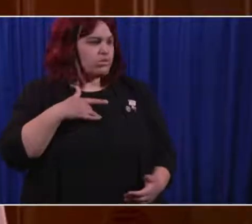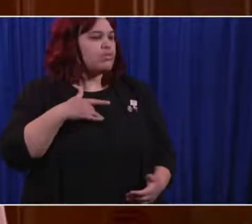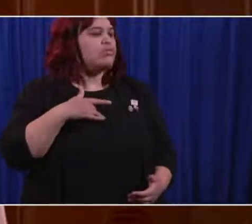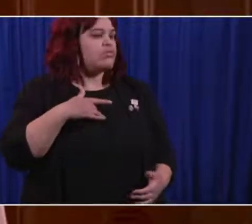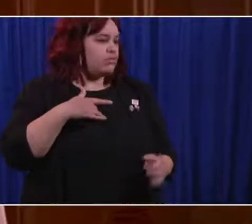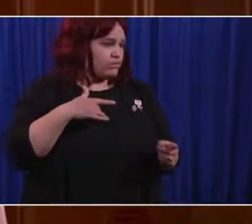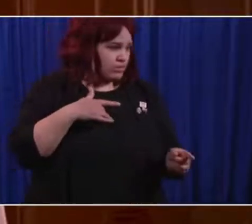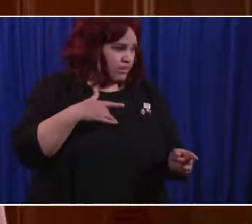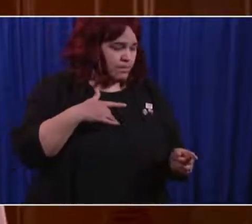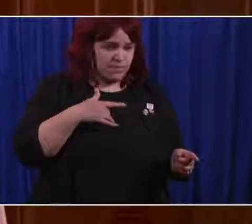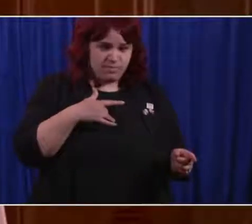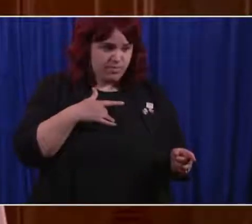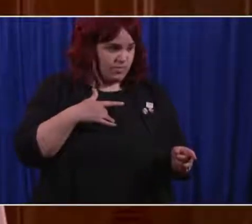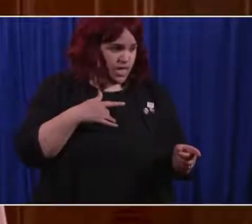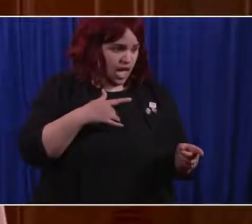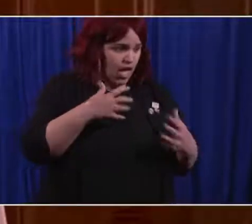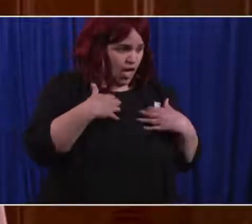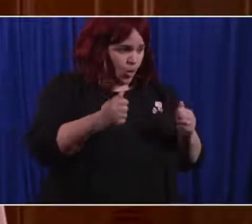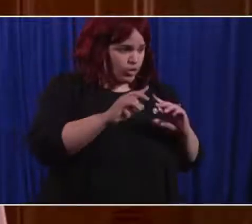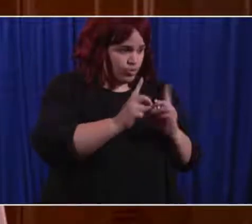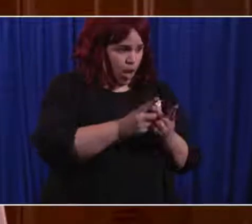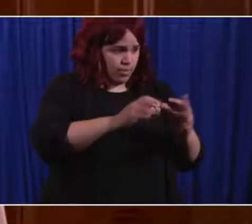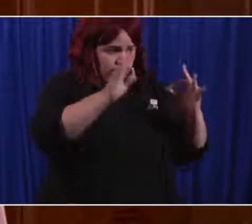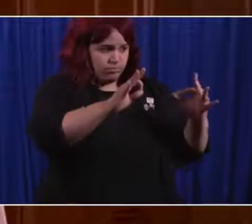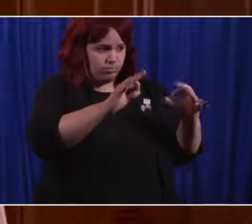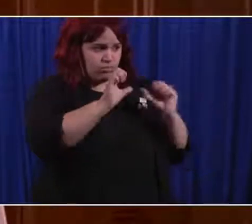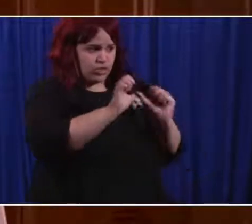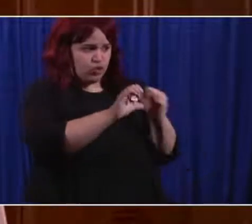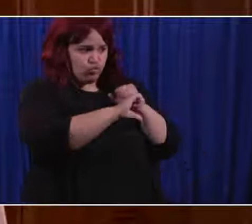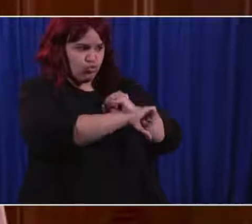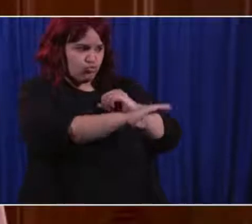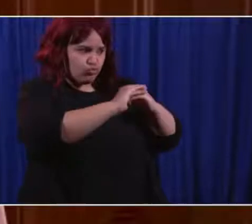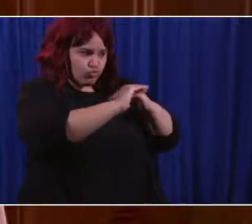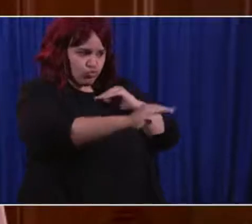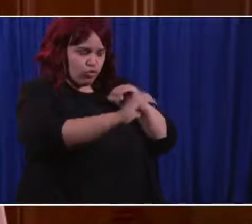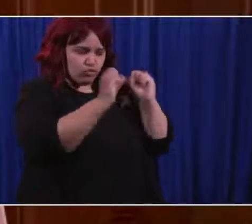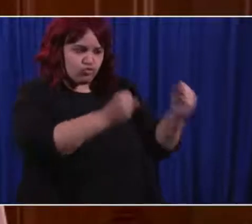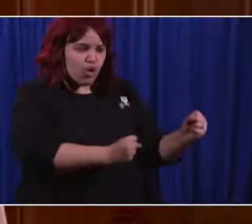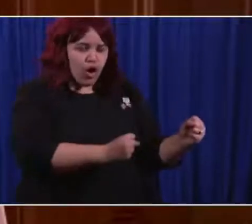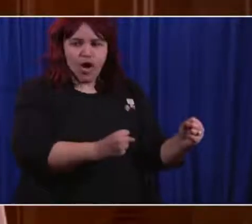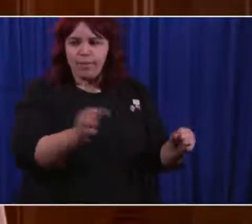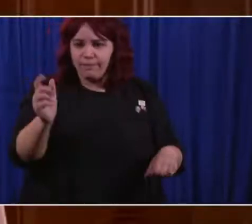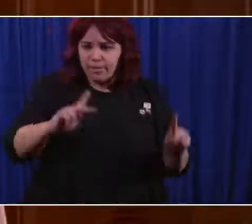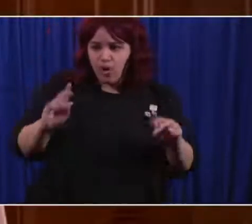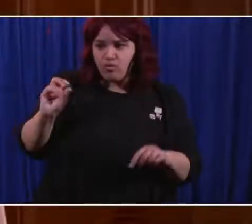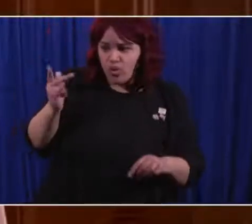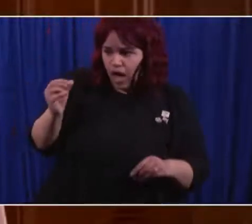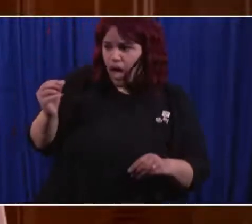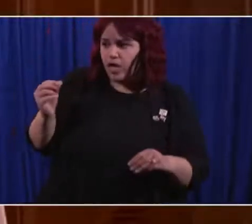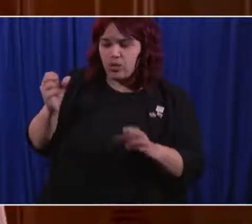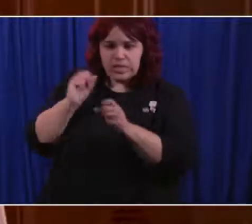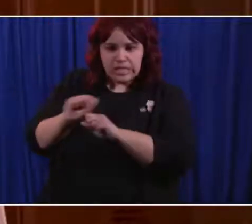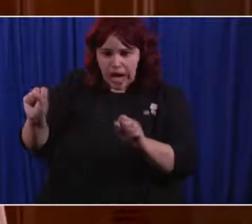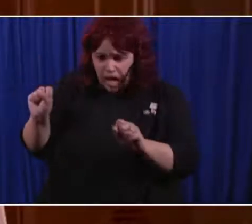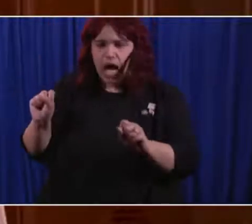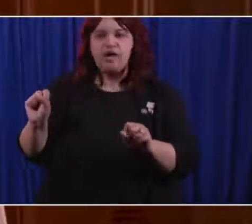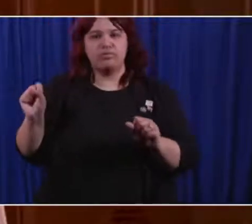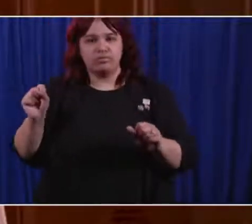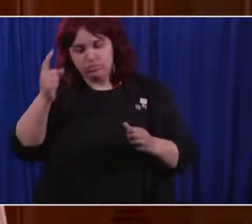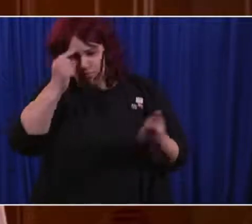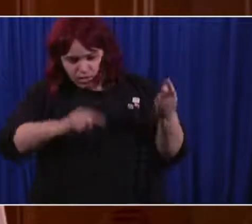Ohio. I mean, I ended the letter that I sent. Let me just read